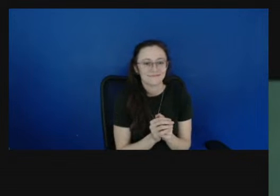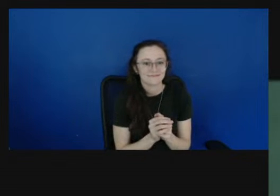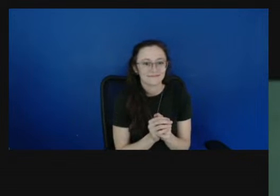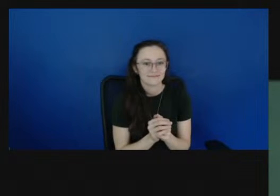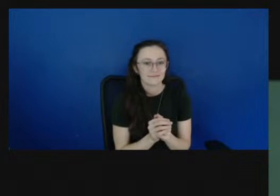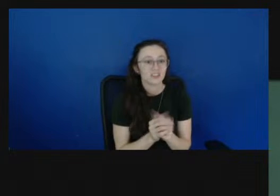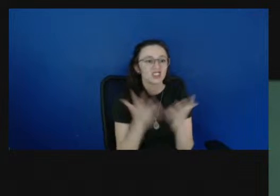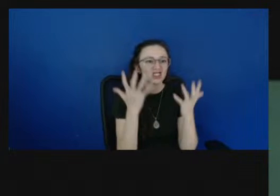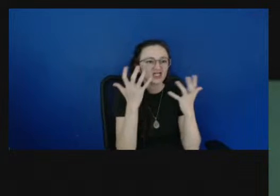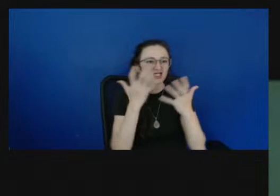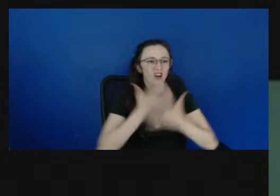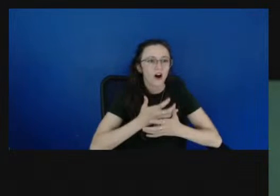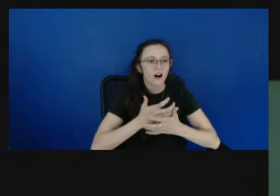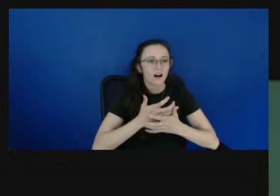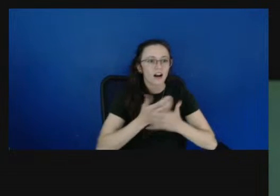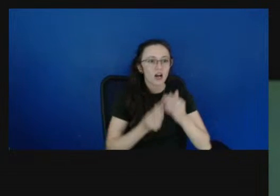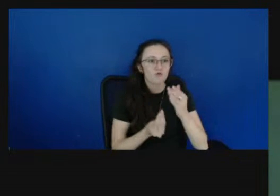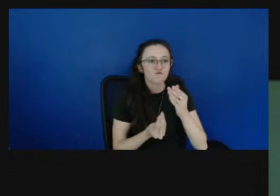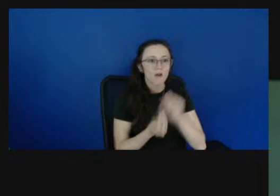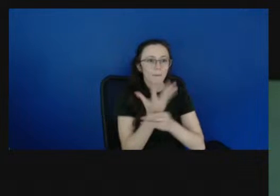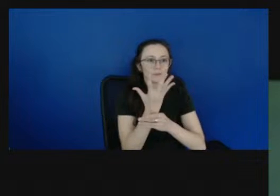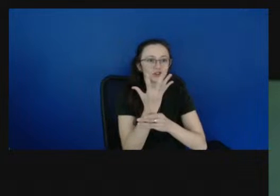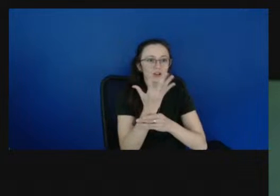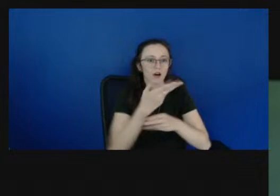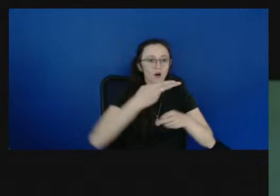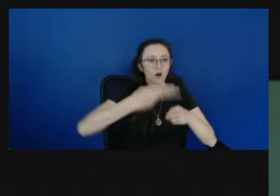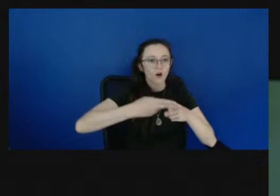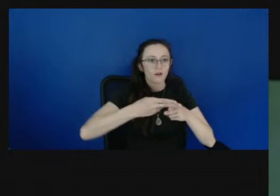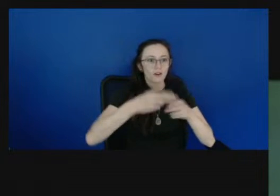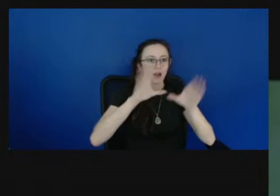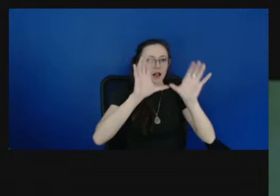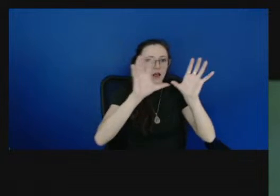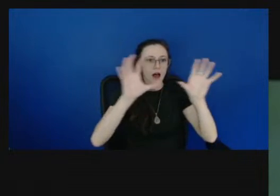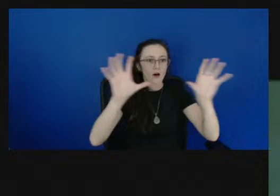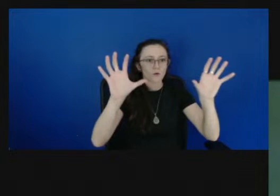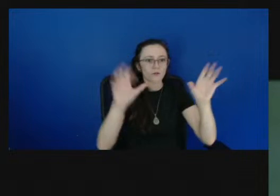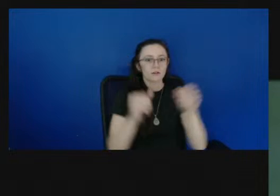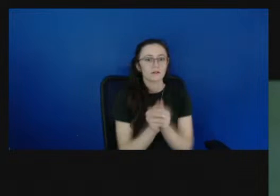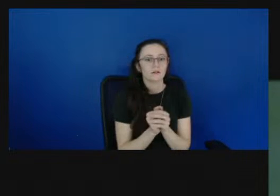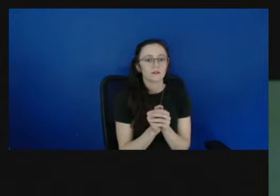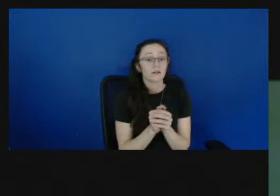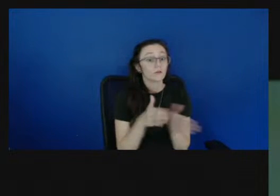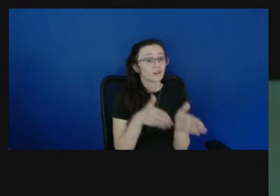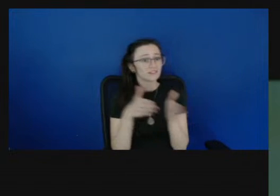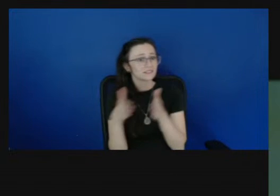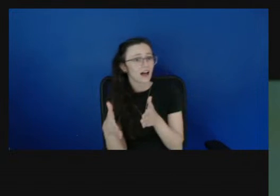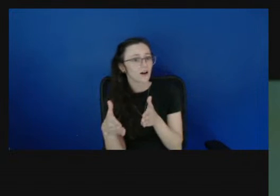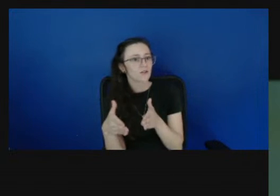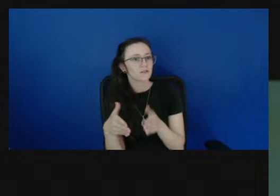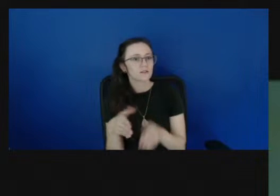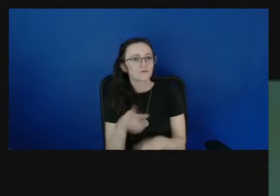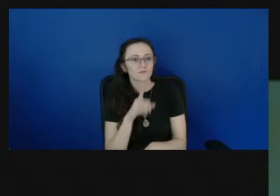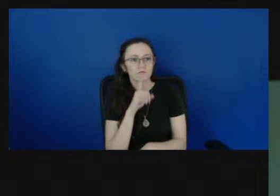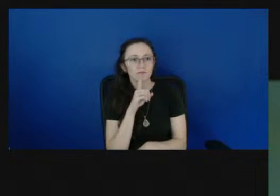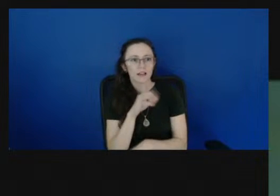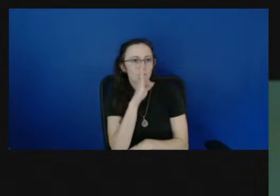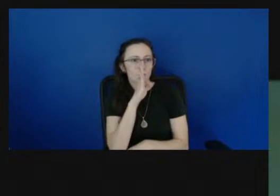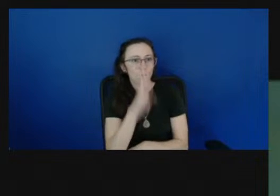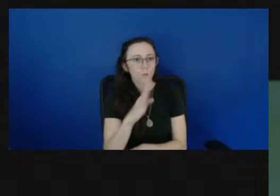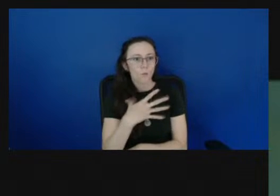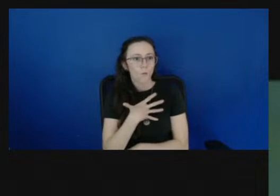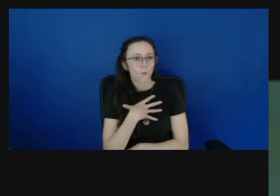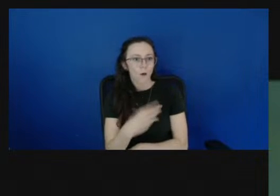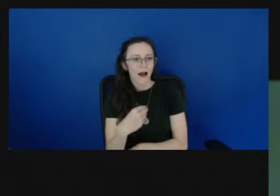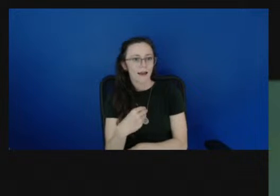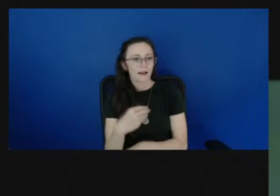dark eruption column, a cloud. This is May 25th. And right alongside it, there's a pure white steam cloud, not